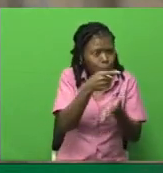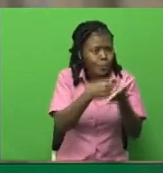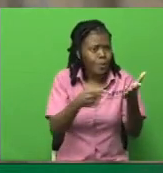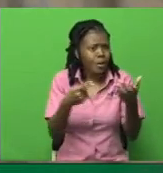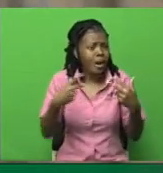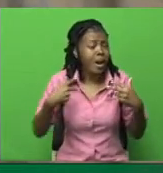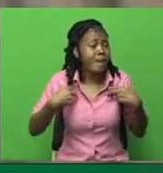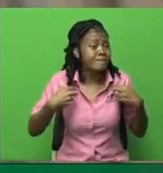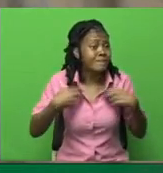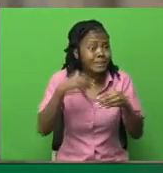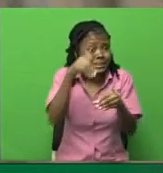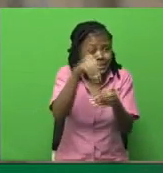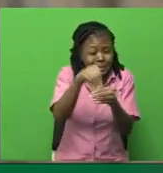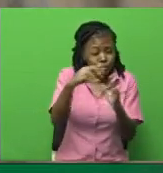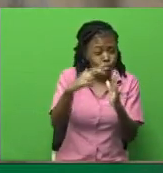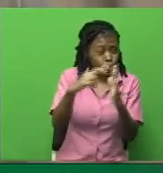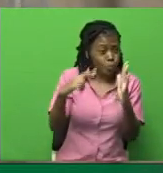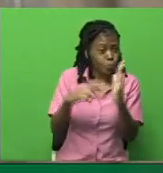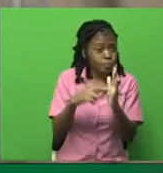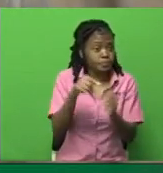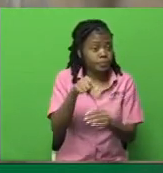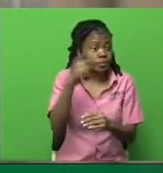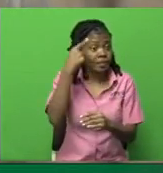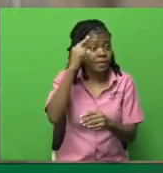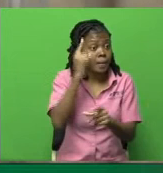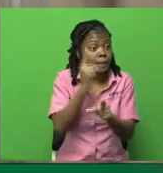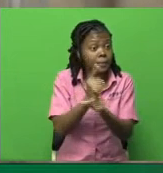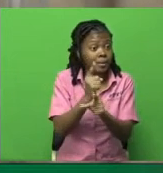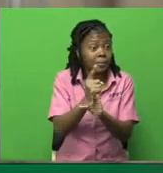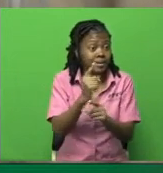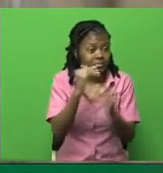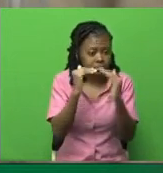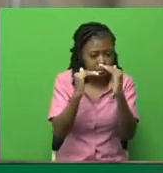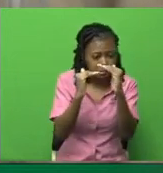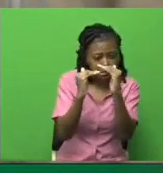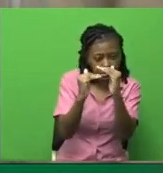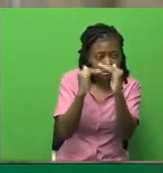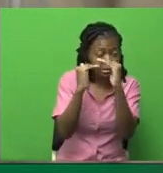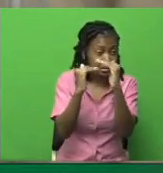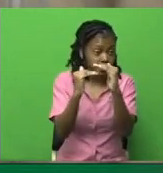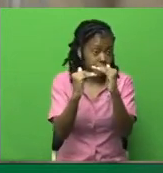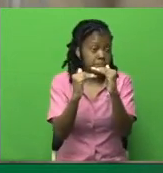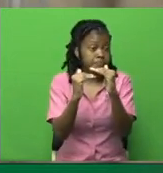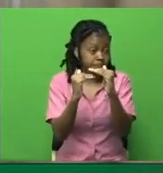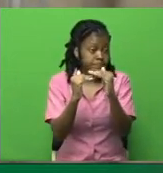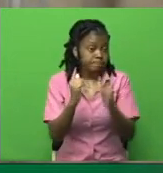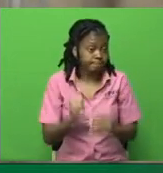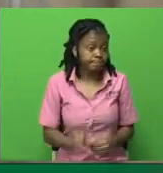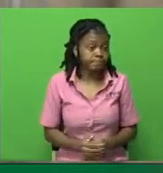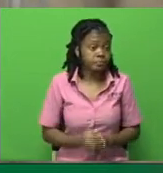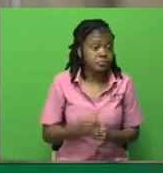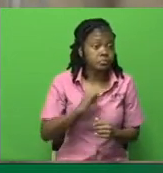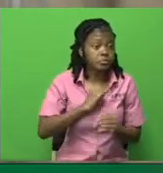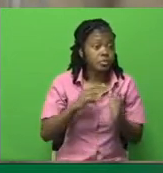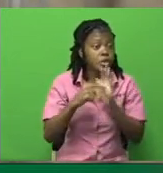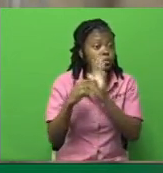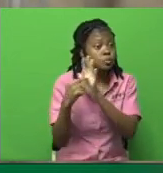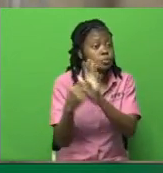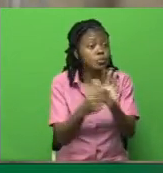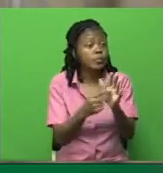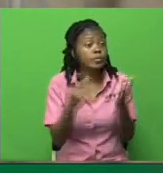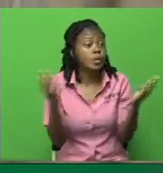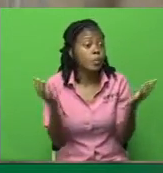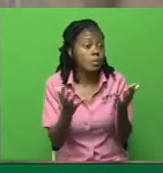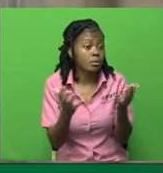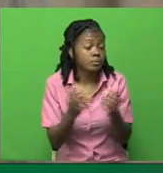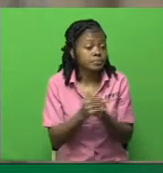standards so Mr Deputy speaker I've been at pains to show you and demonstrate that we cannot take what the